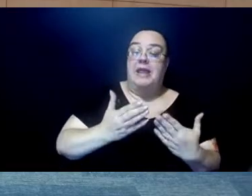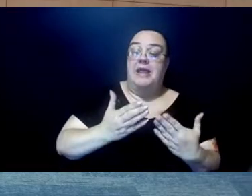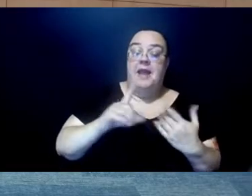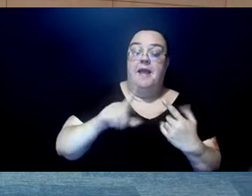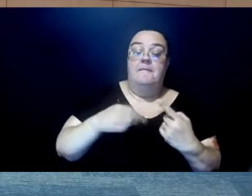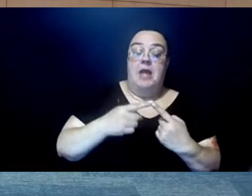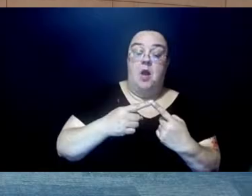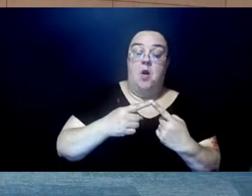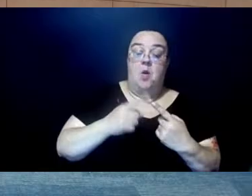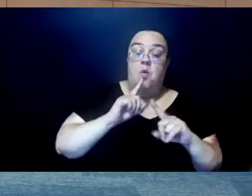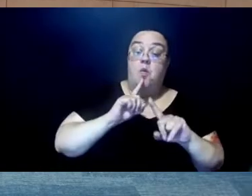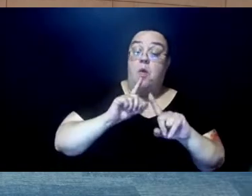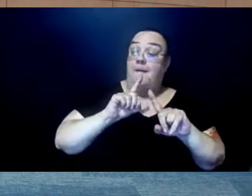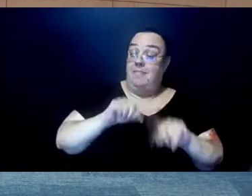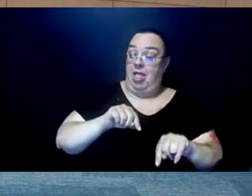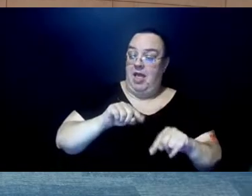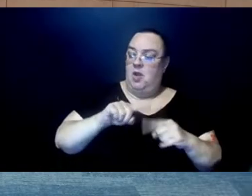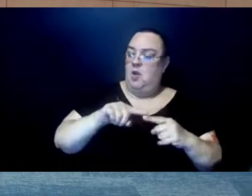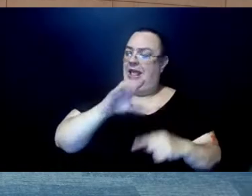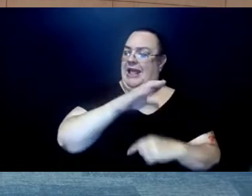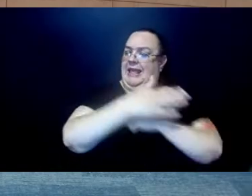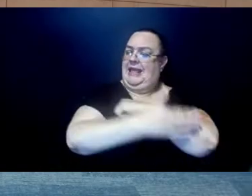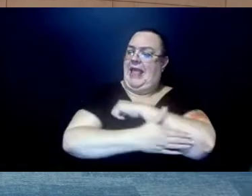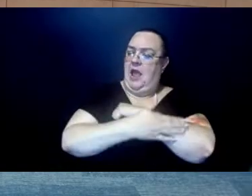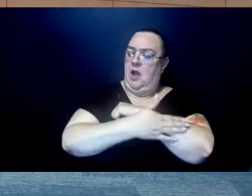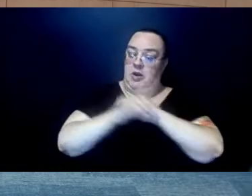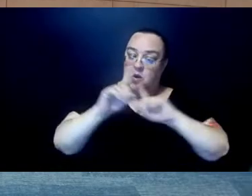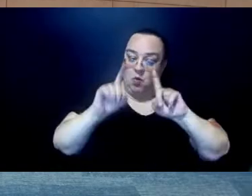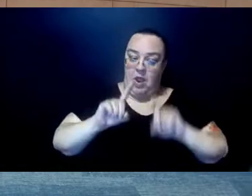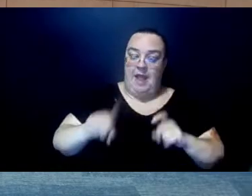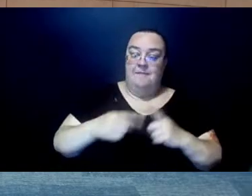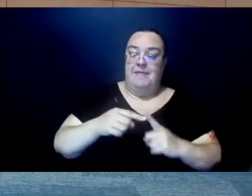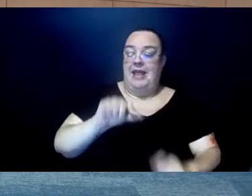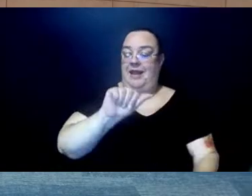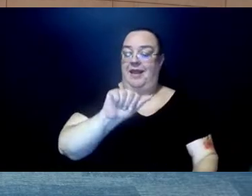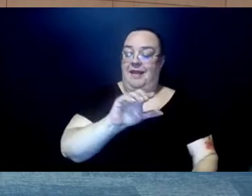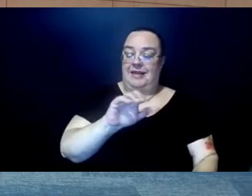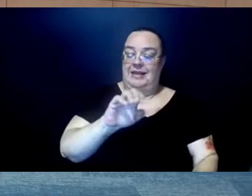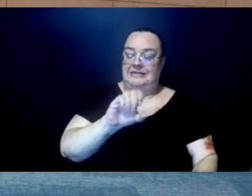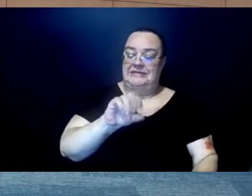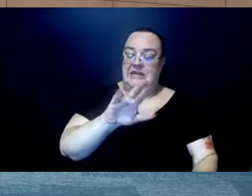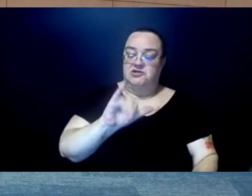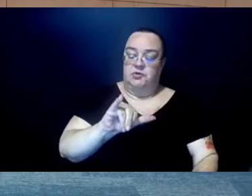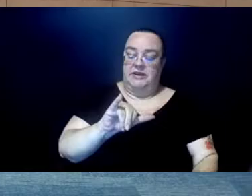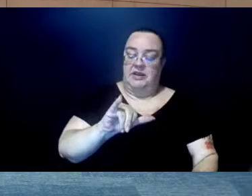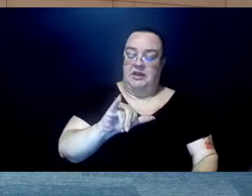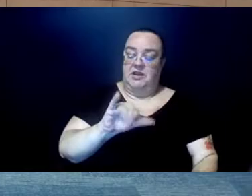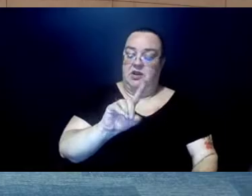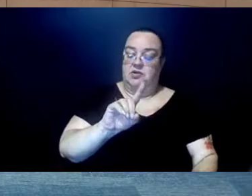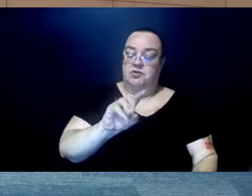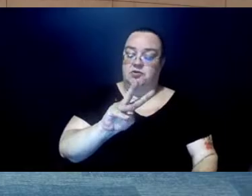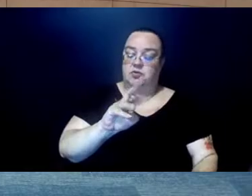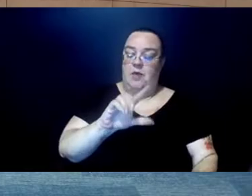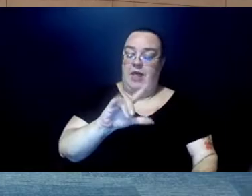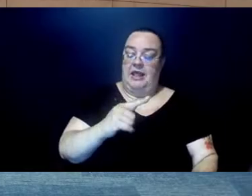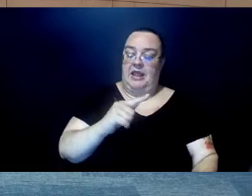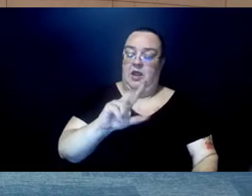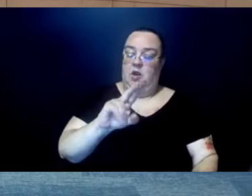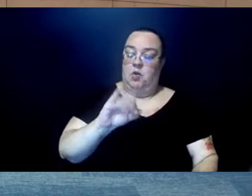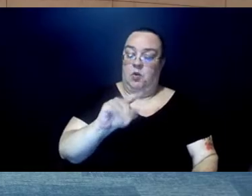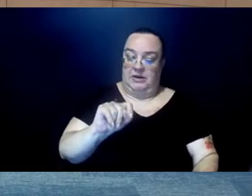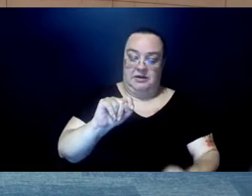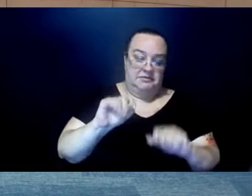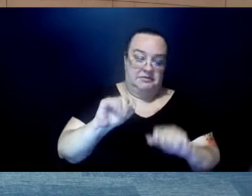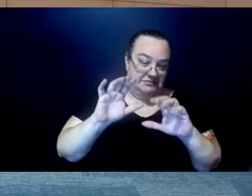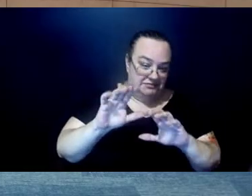a county questionnaire about accessory dwelling unit regulations. There was